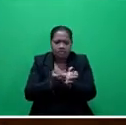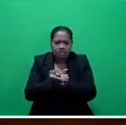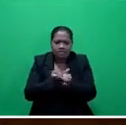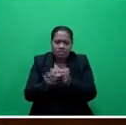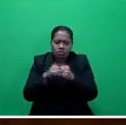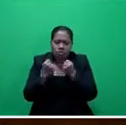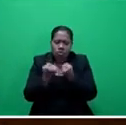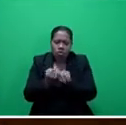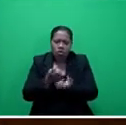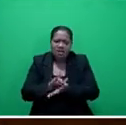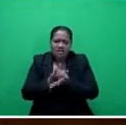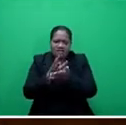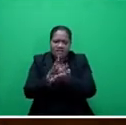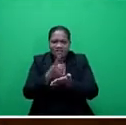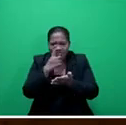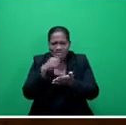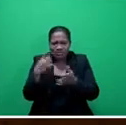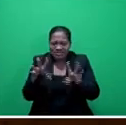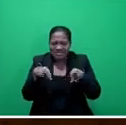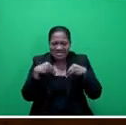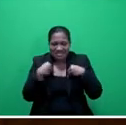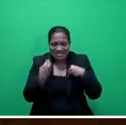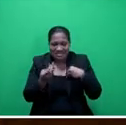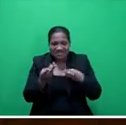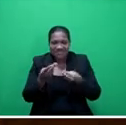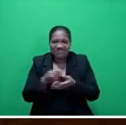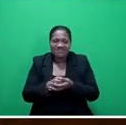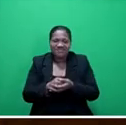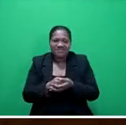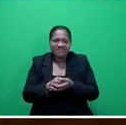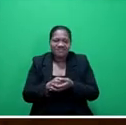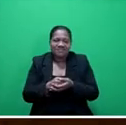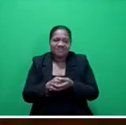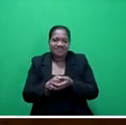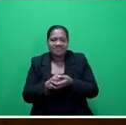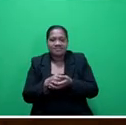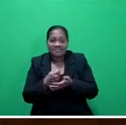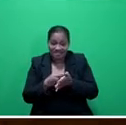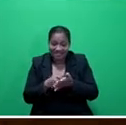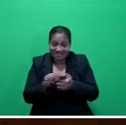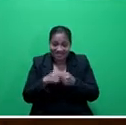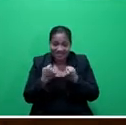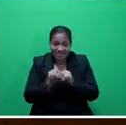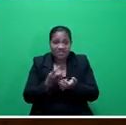recipients, which brings the total number of bundle insurance holders to